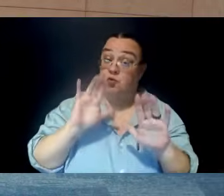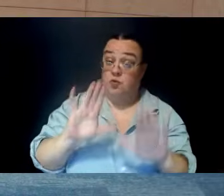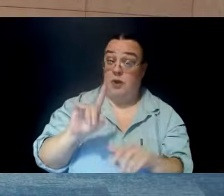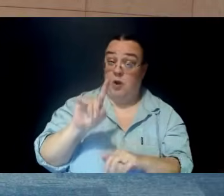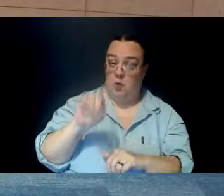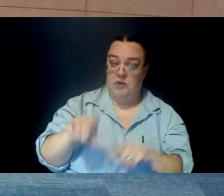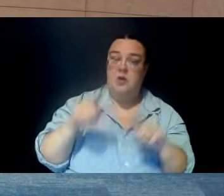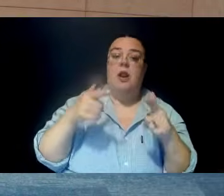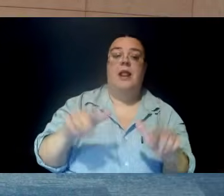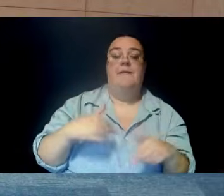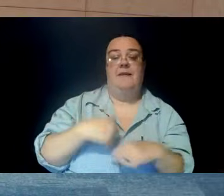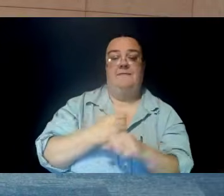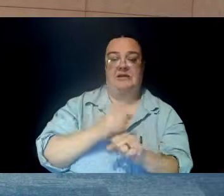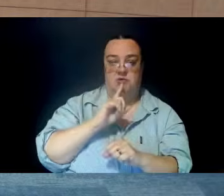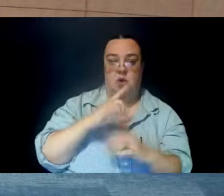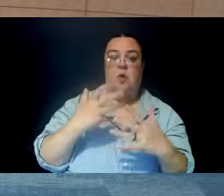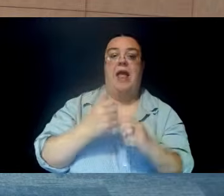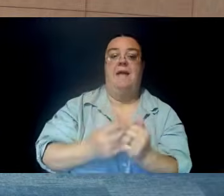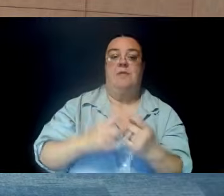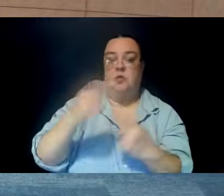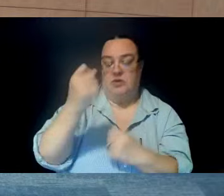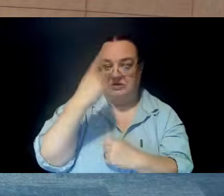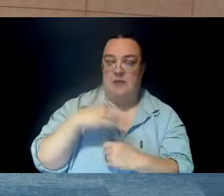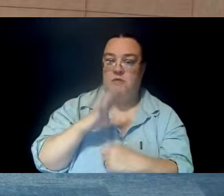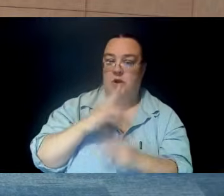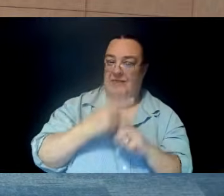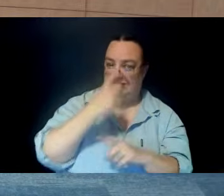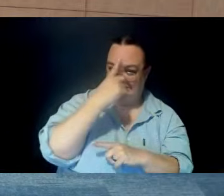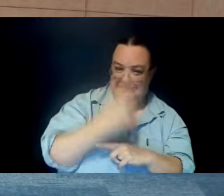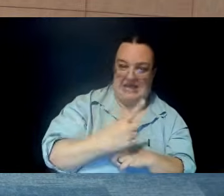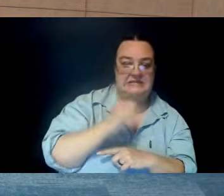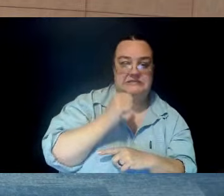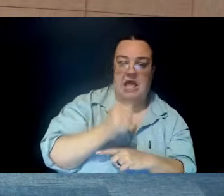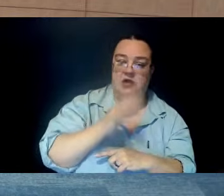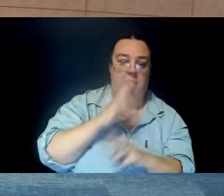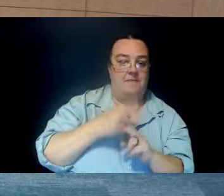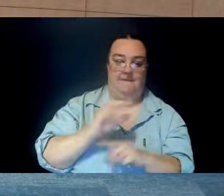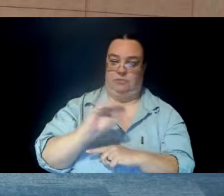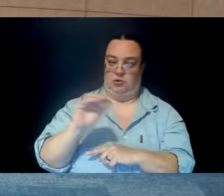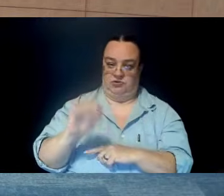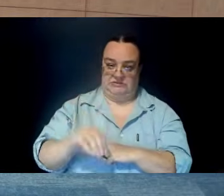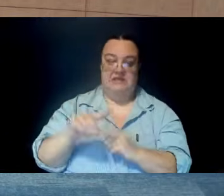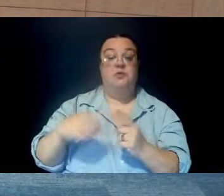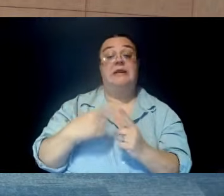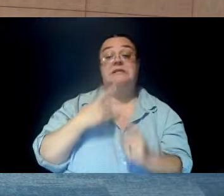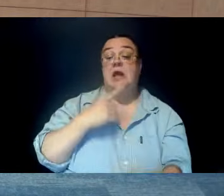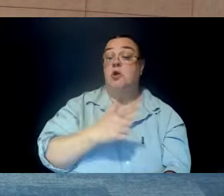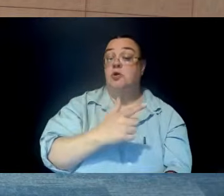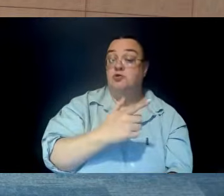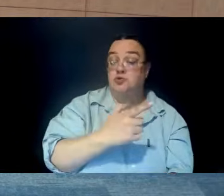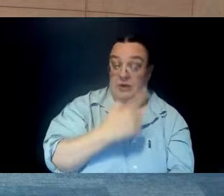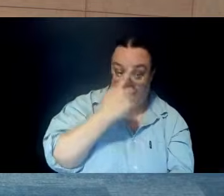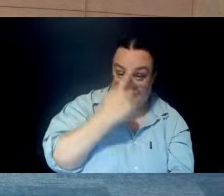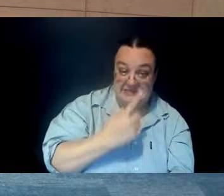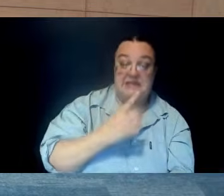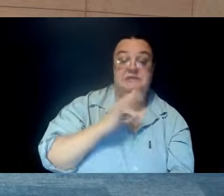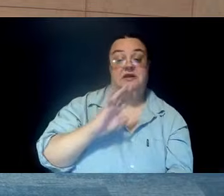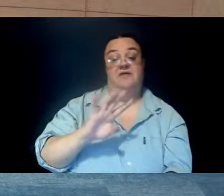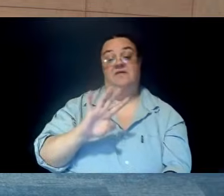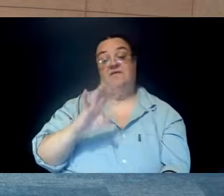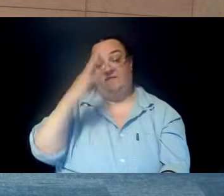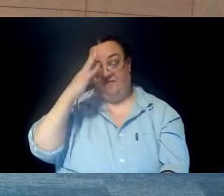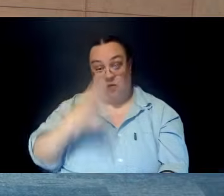just make sure, I want everyone to understand I'm talking about cents, not percents. Okay, so when I say 21 cents, 4 cents, it's